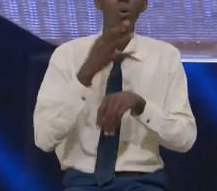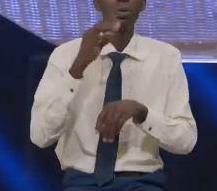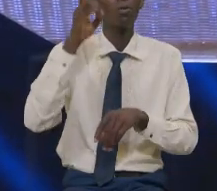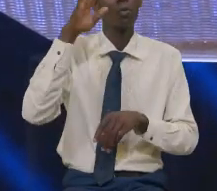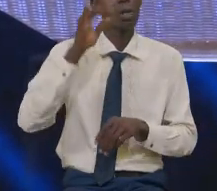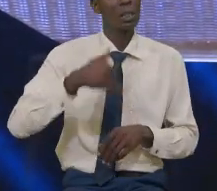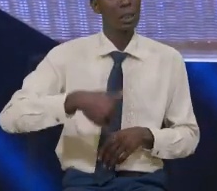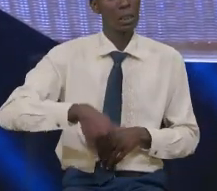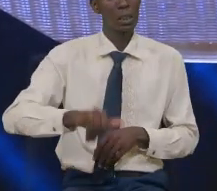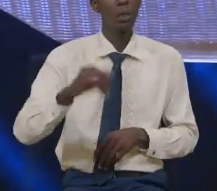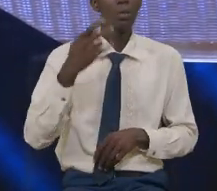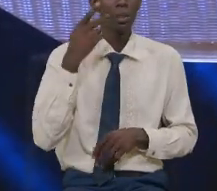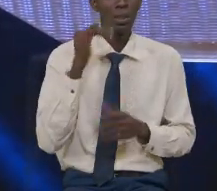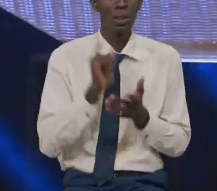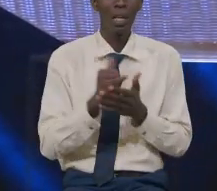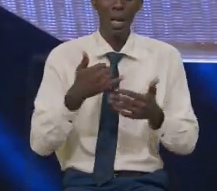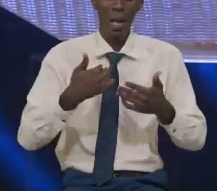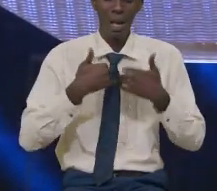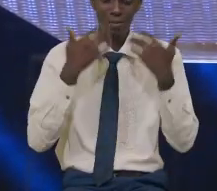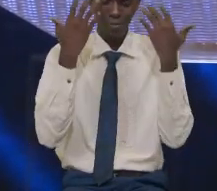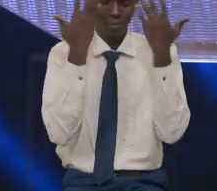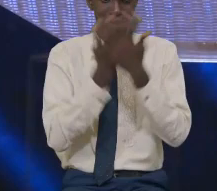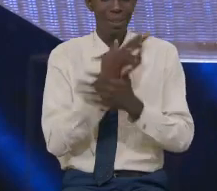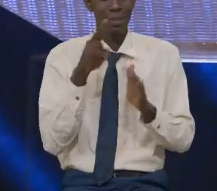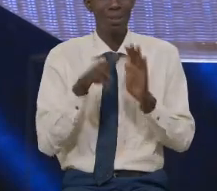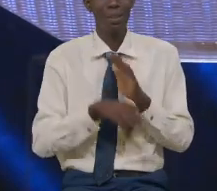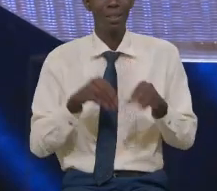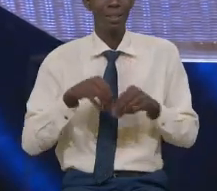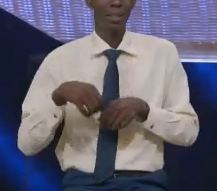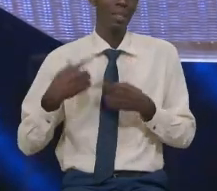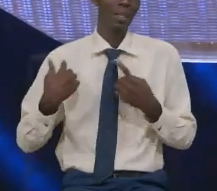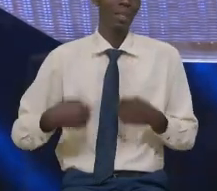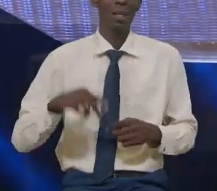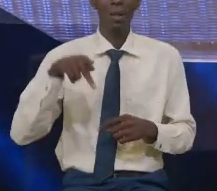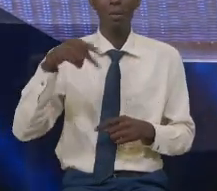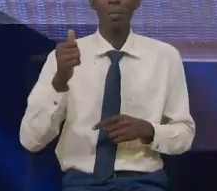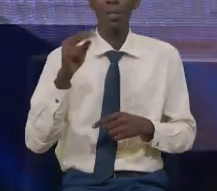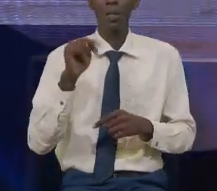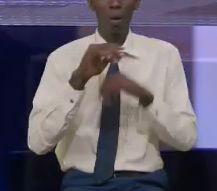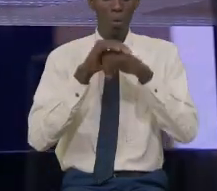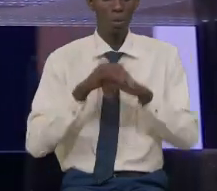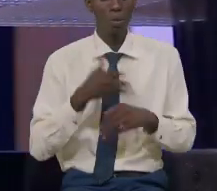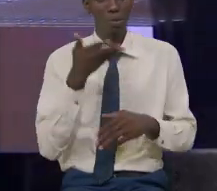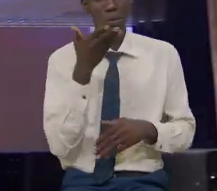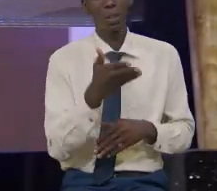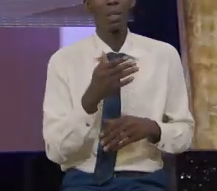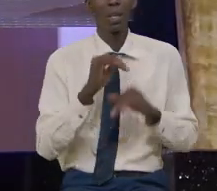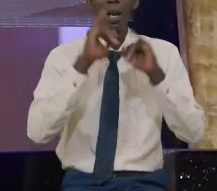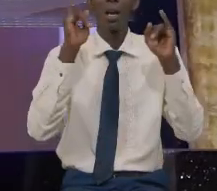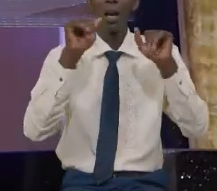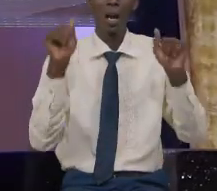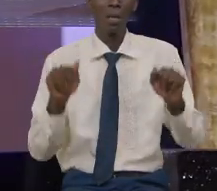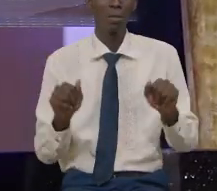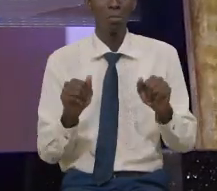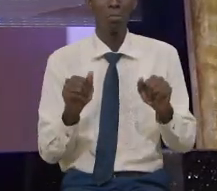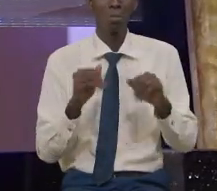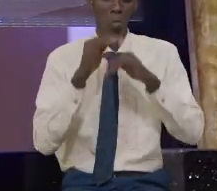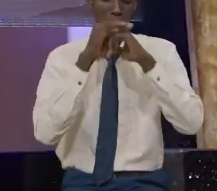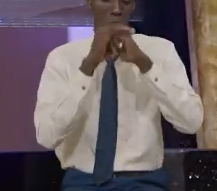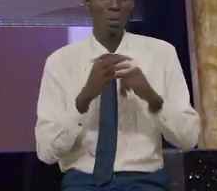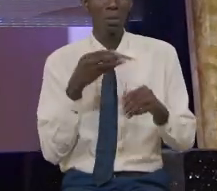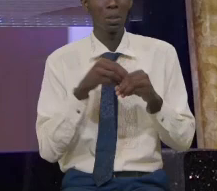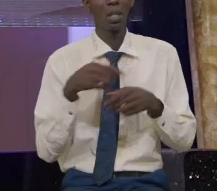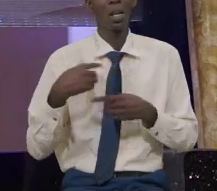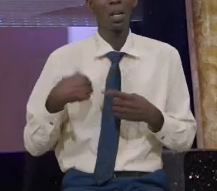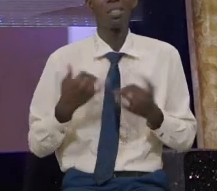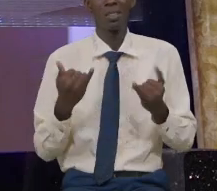had darkness in the heart, paganism in the heart, idol worship in the heart. But let's leave him